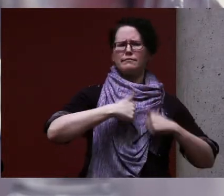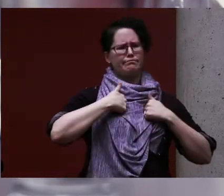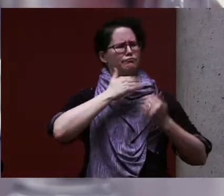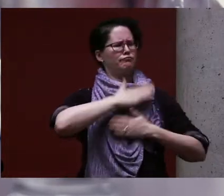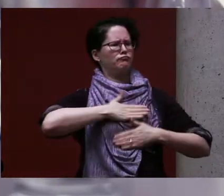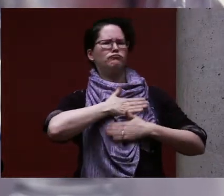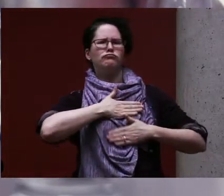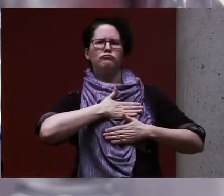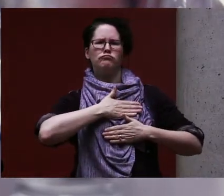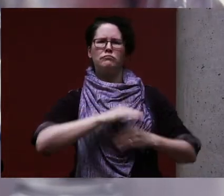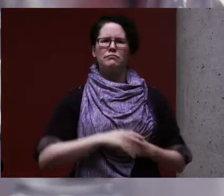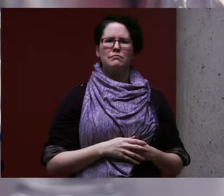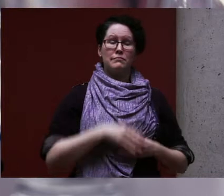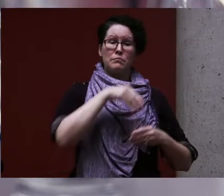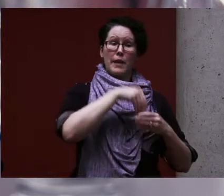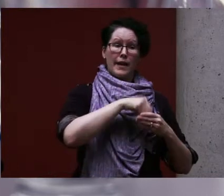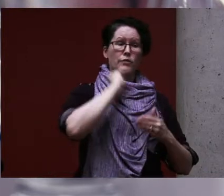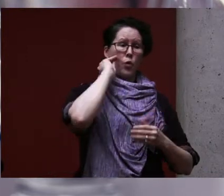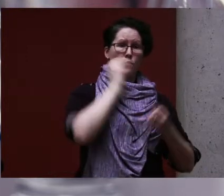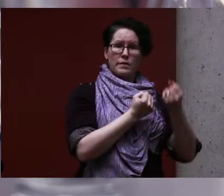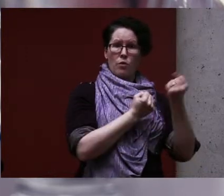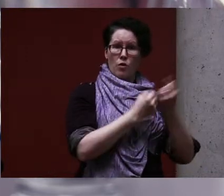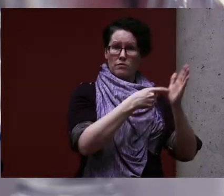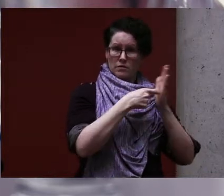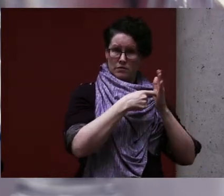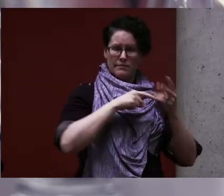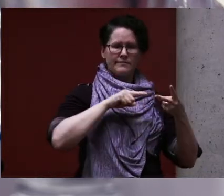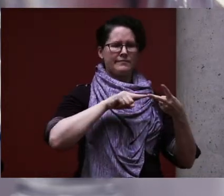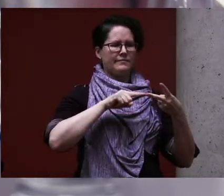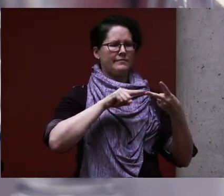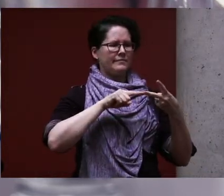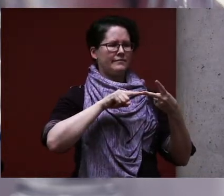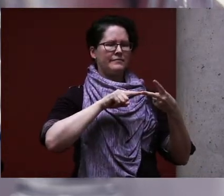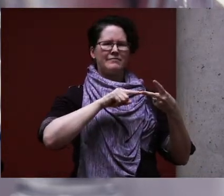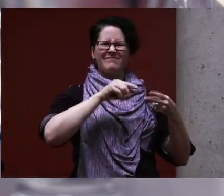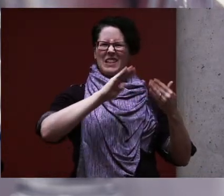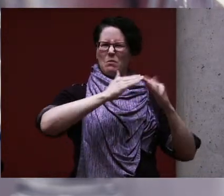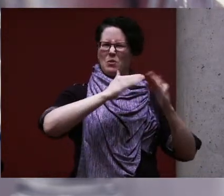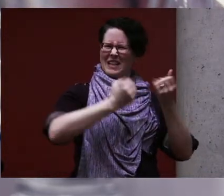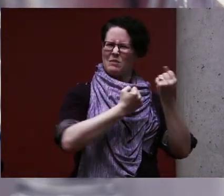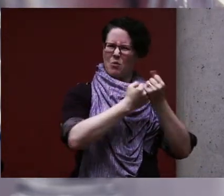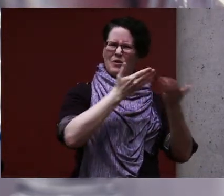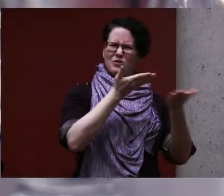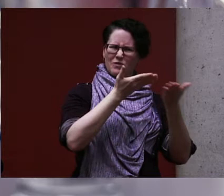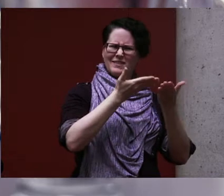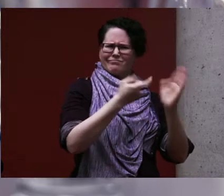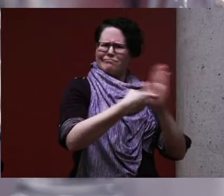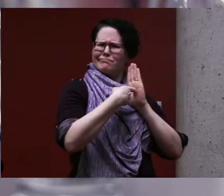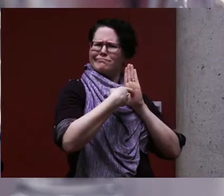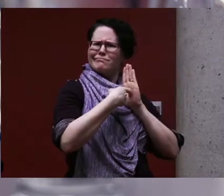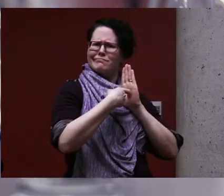with access to a range of in-home support, residential and other community support services